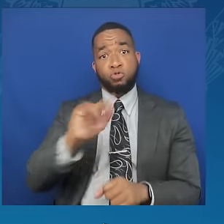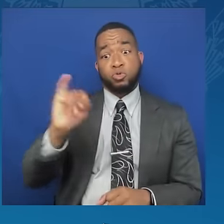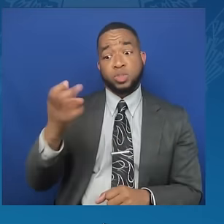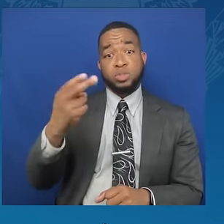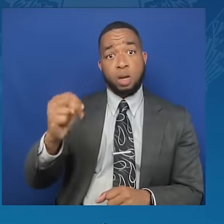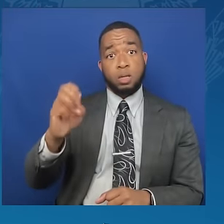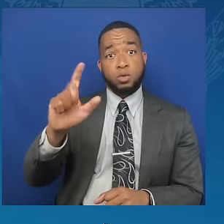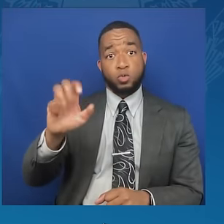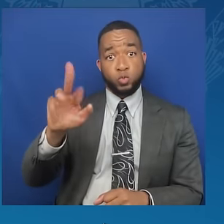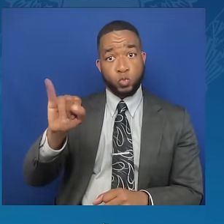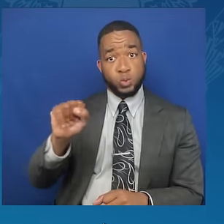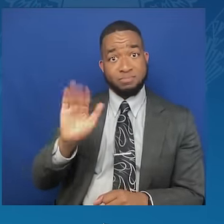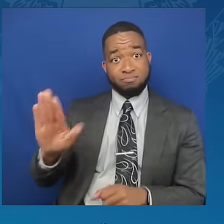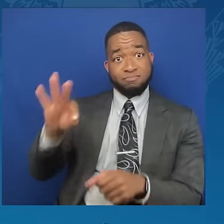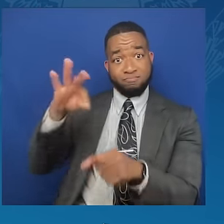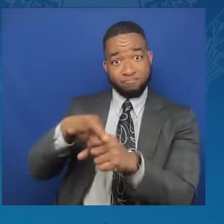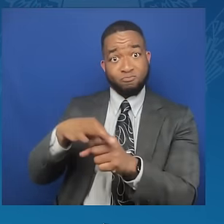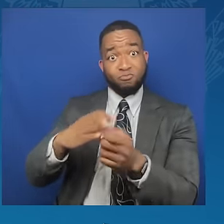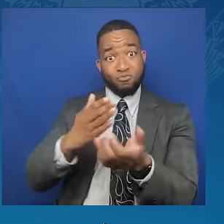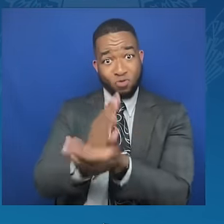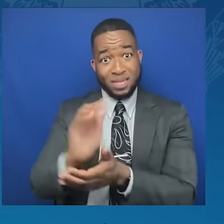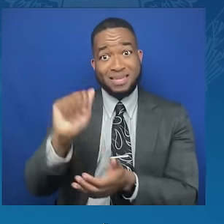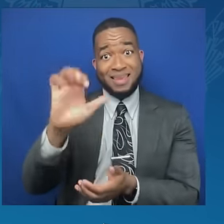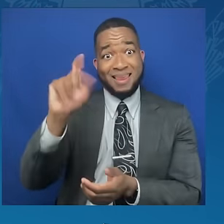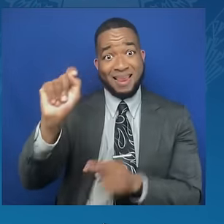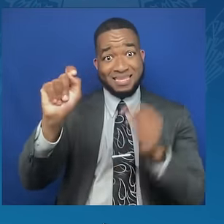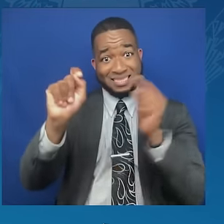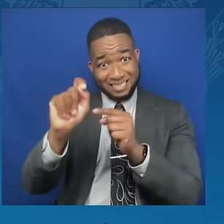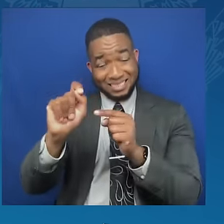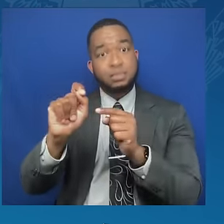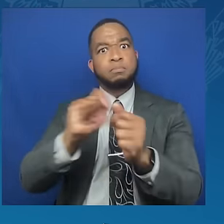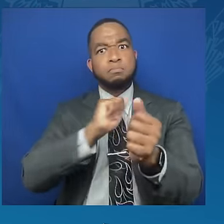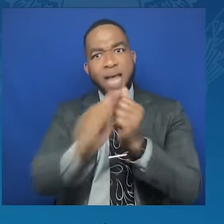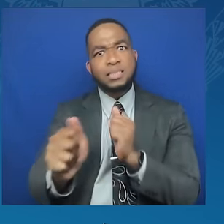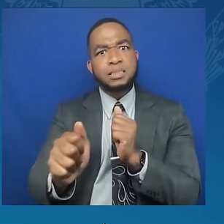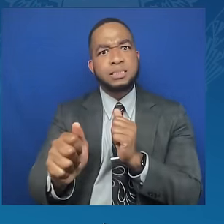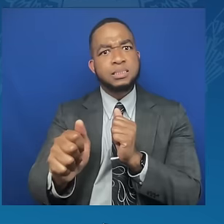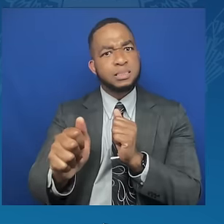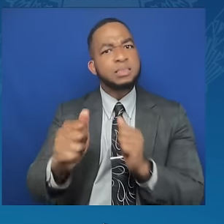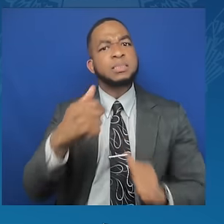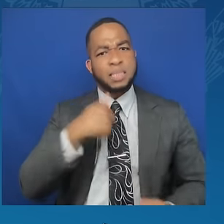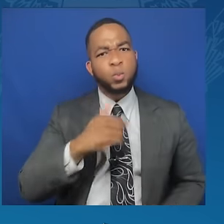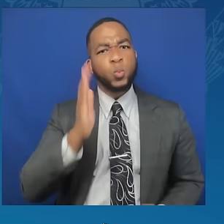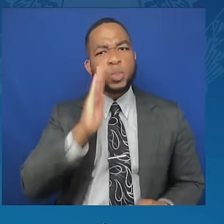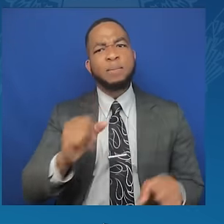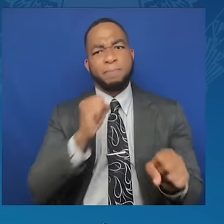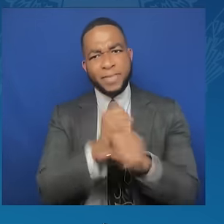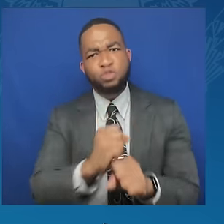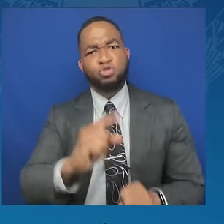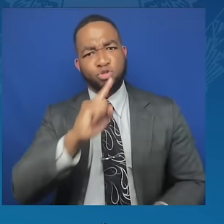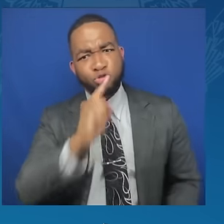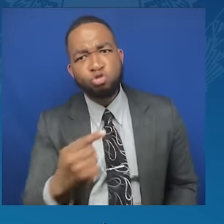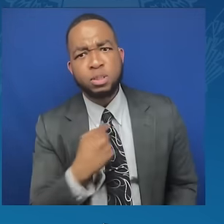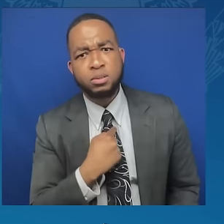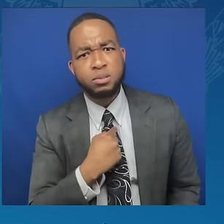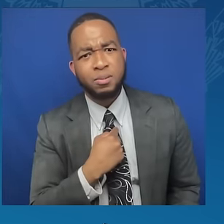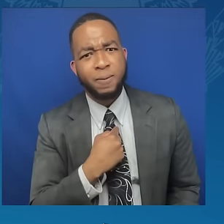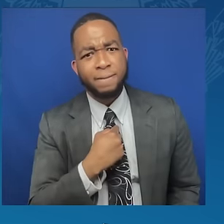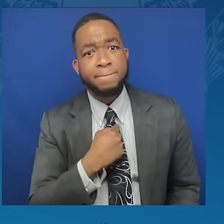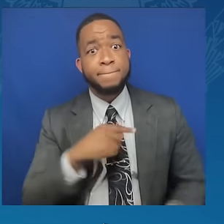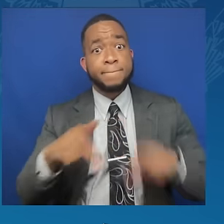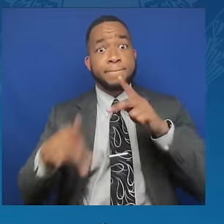these Congress people, come to Selma. Republicans and Democrats, don't just come to Selma.